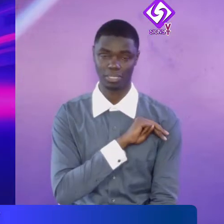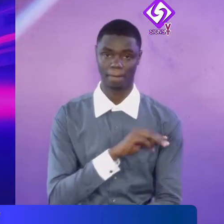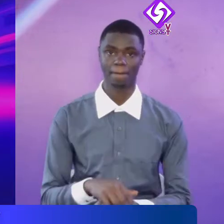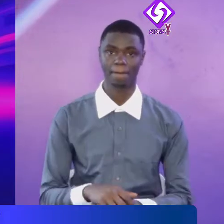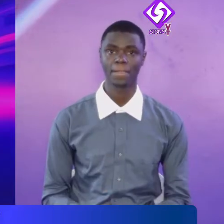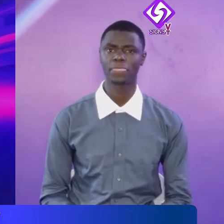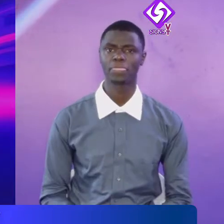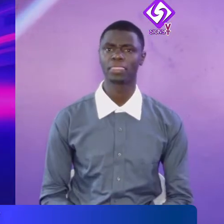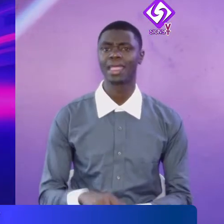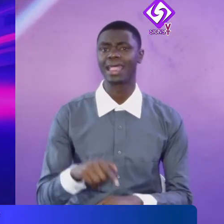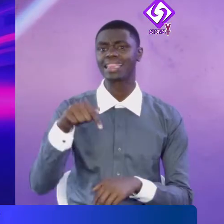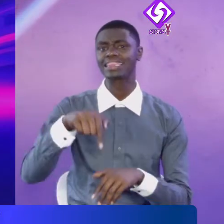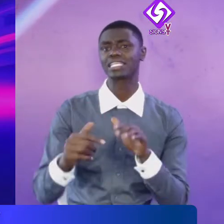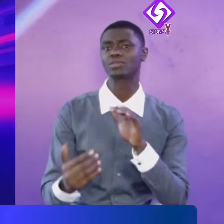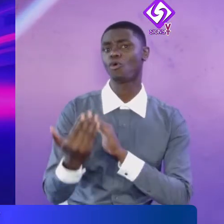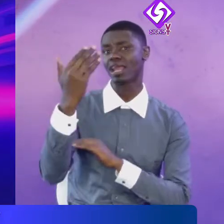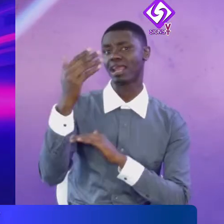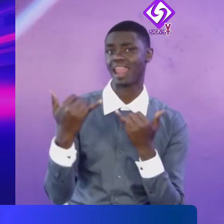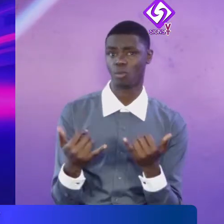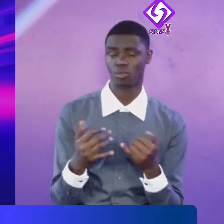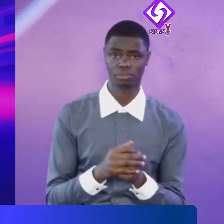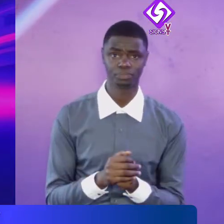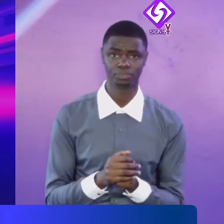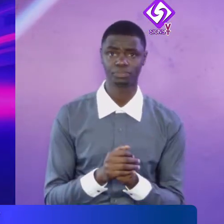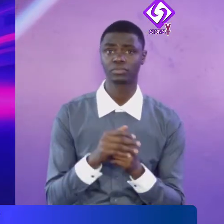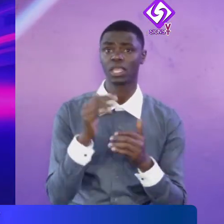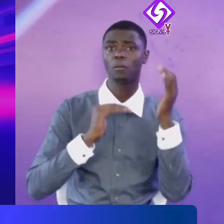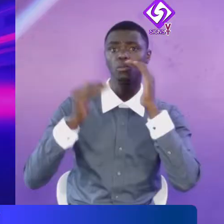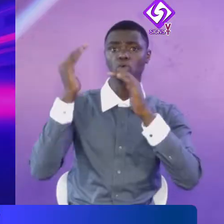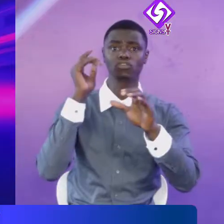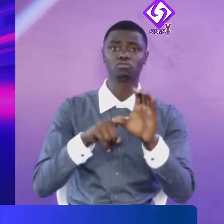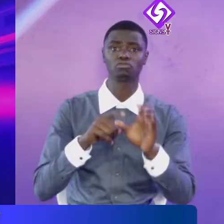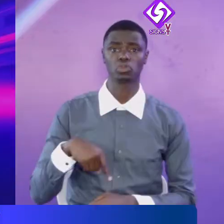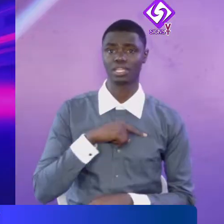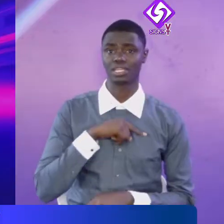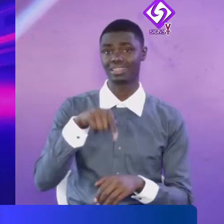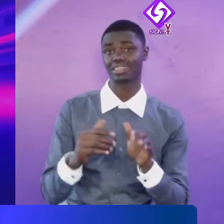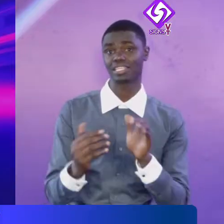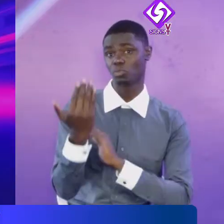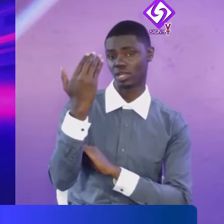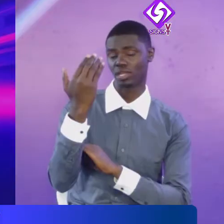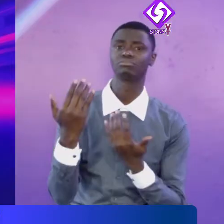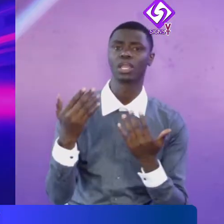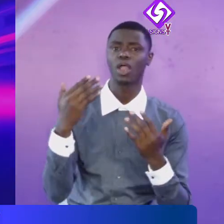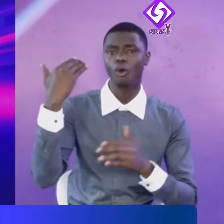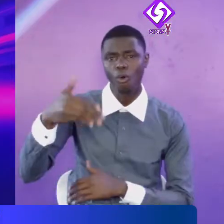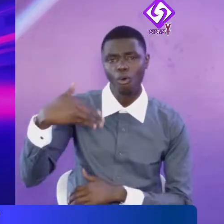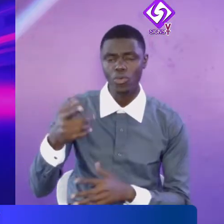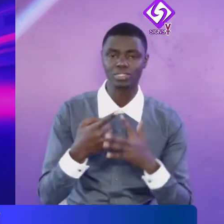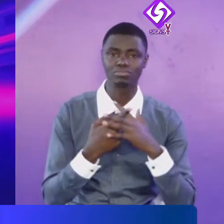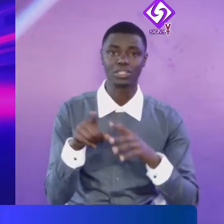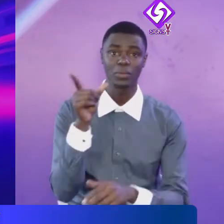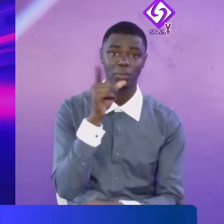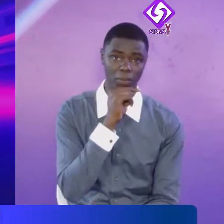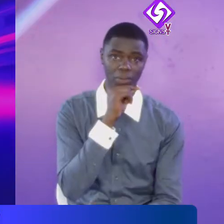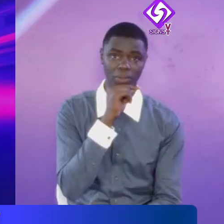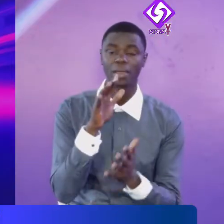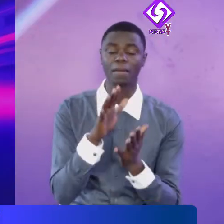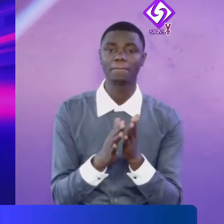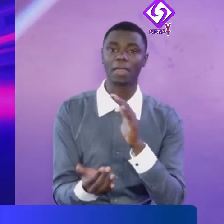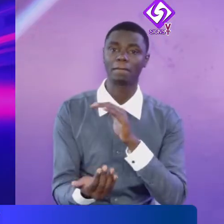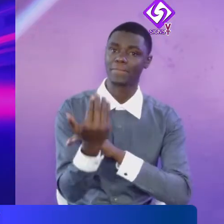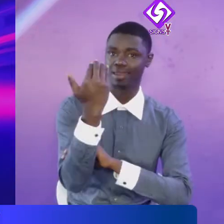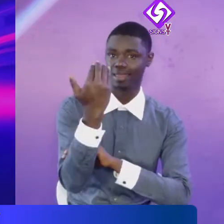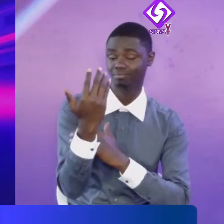Gideon Miner this morning. Now, Prof has joined us for this morning, and as always, he has started my